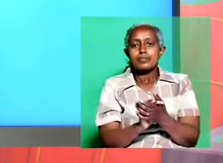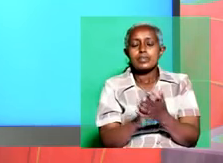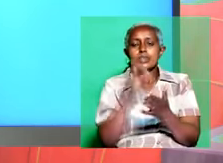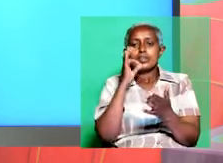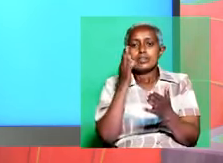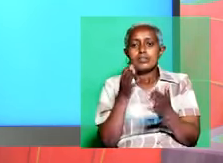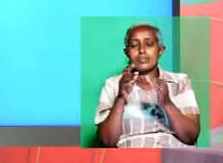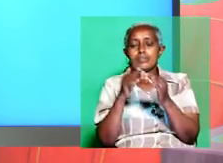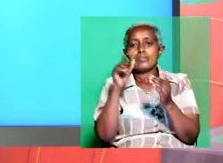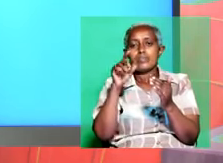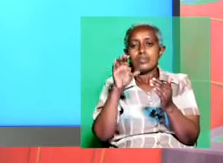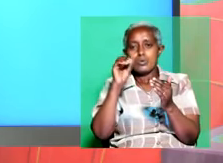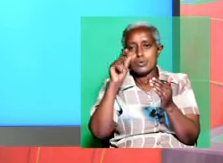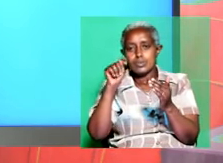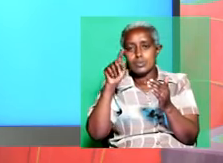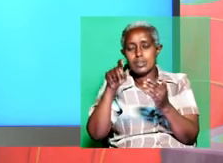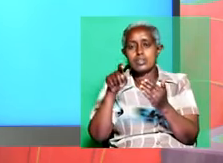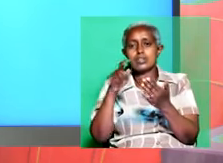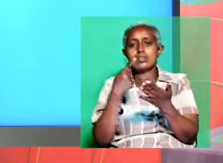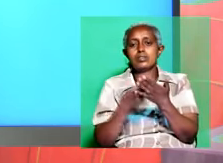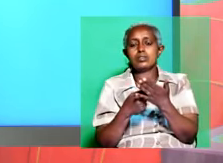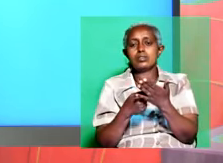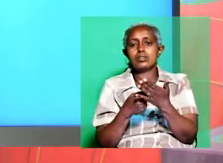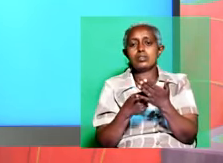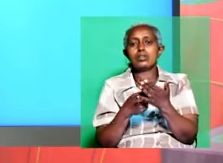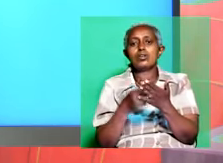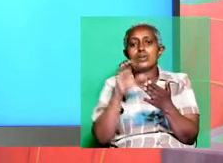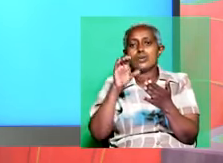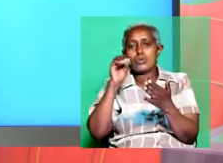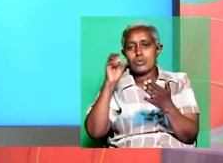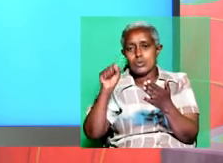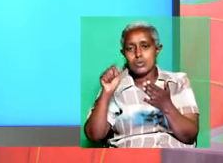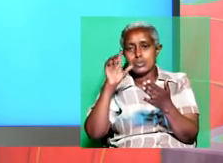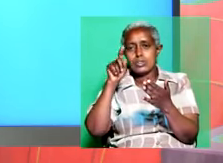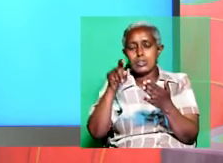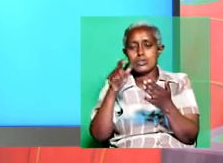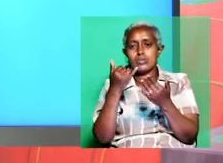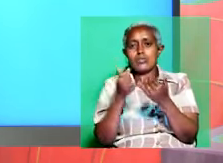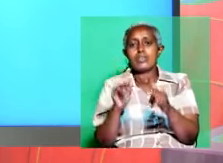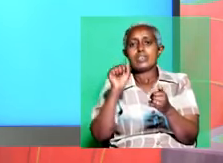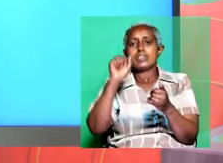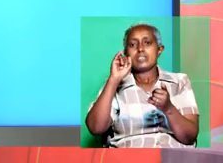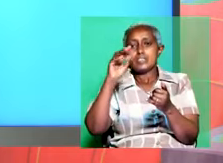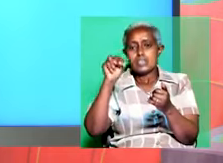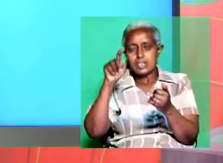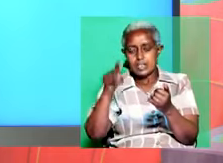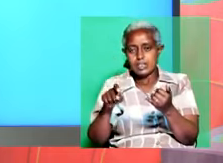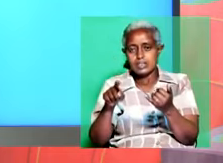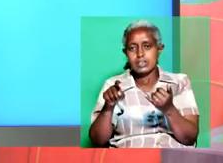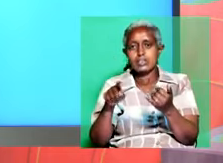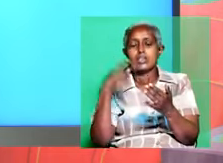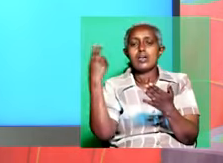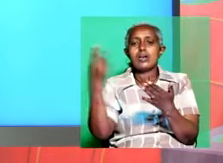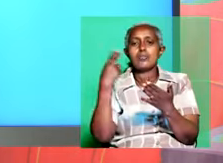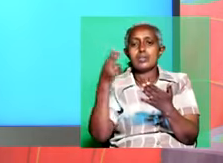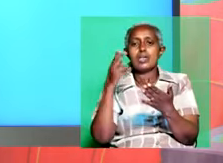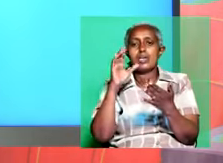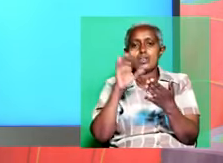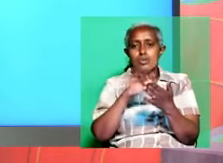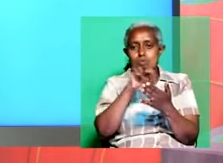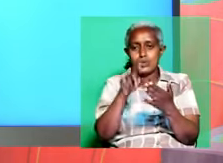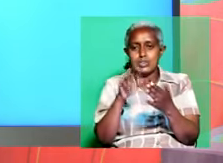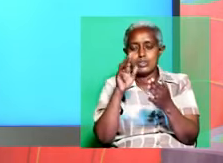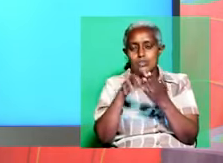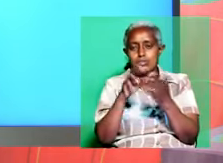F of x equal to cot x can be written in this form. It is cos x over sin x. So applying quotient rule,